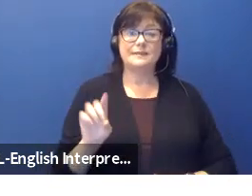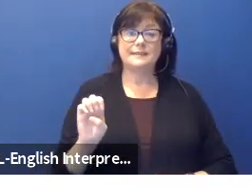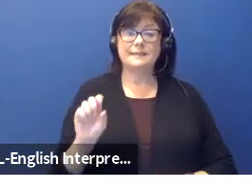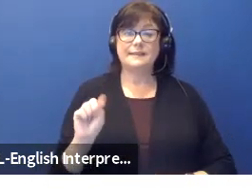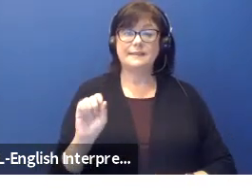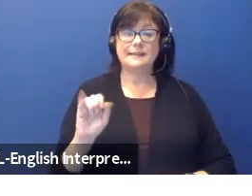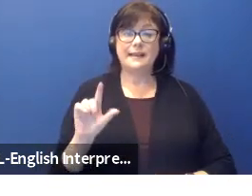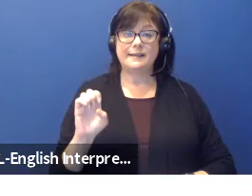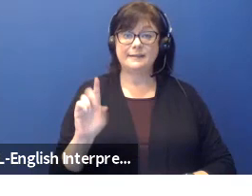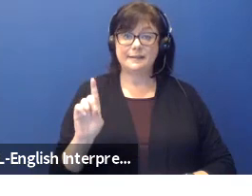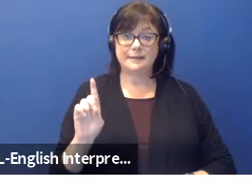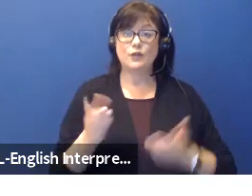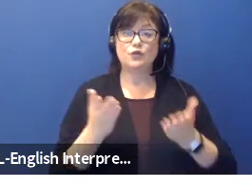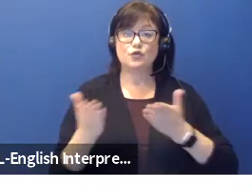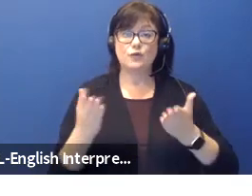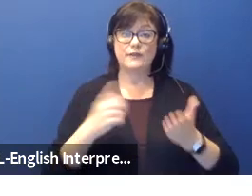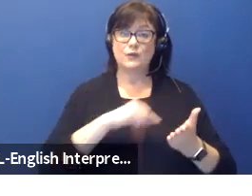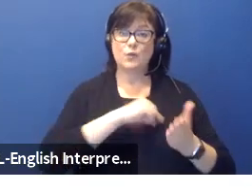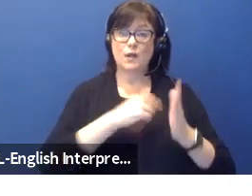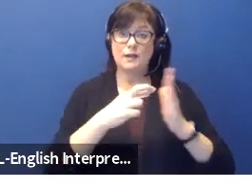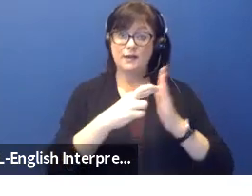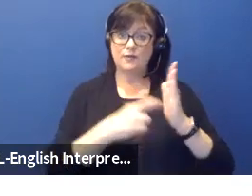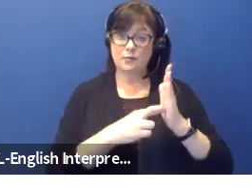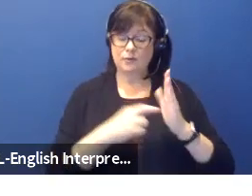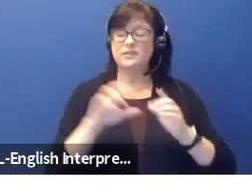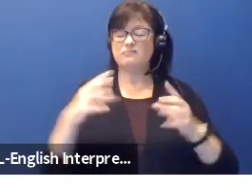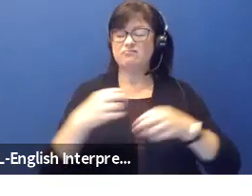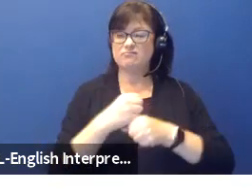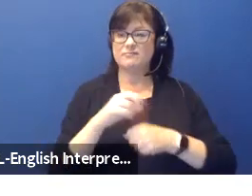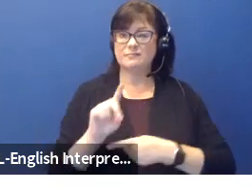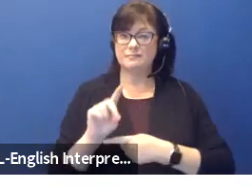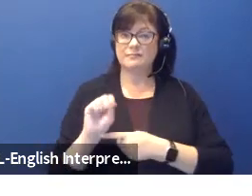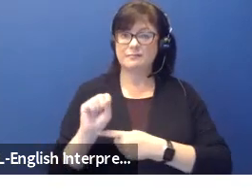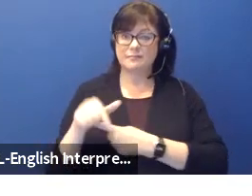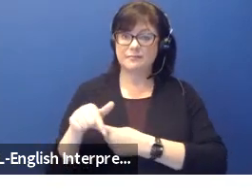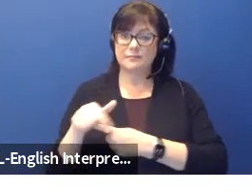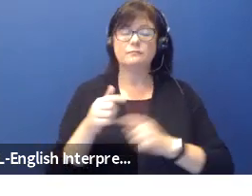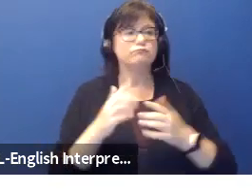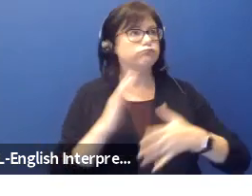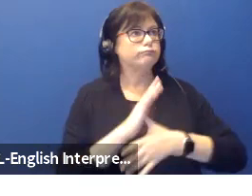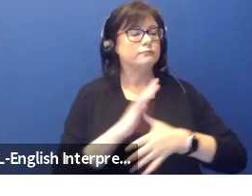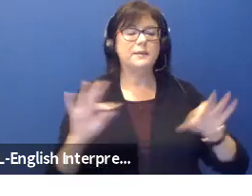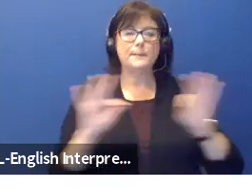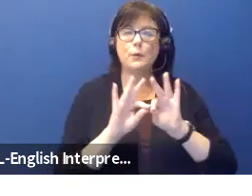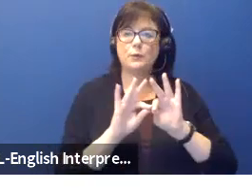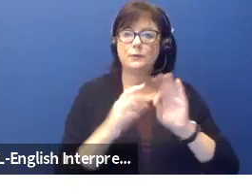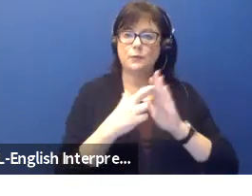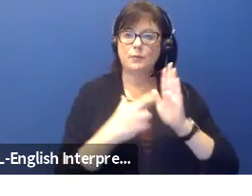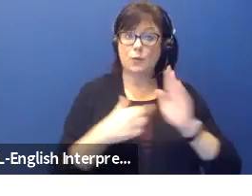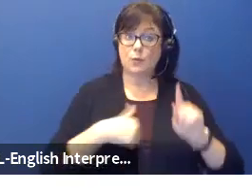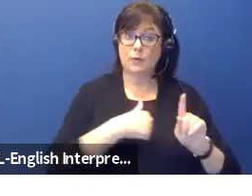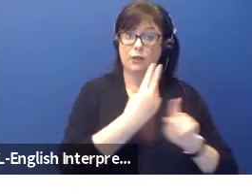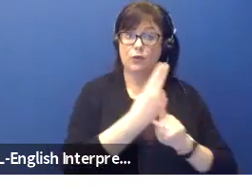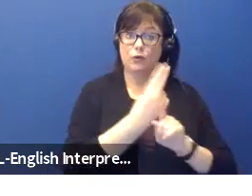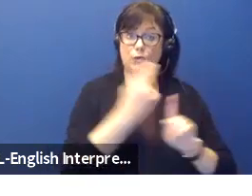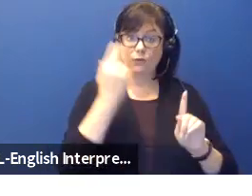it's probably the most important report that we use in LBS because it does relate directly back to our performance measures. When